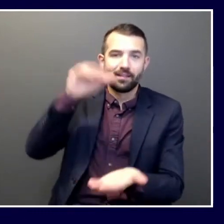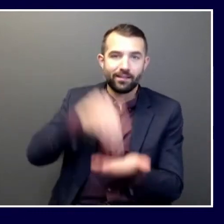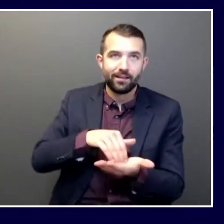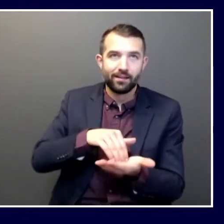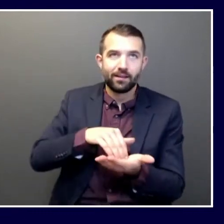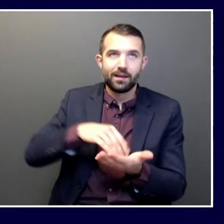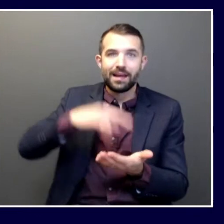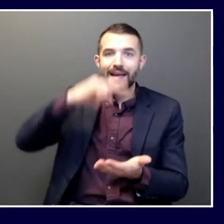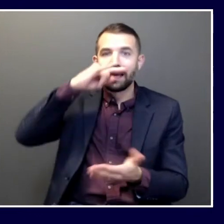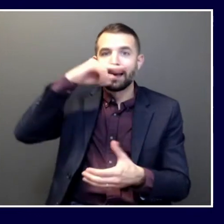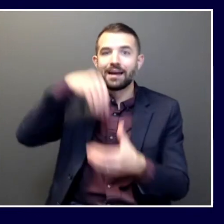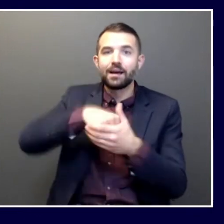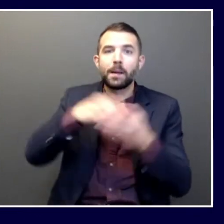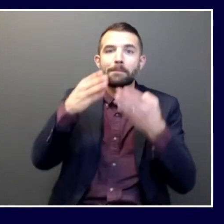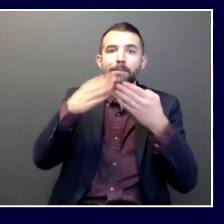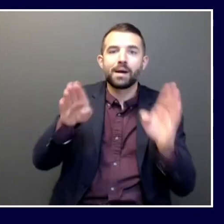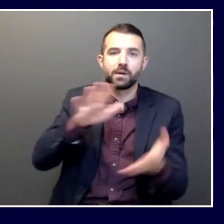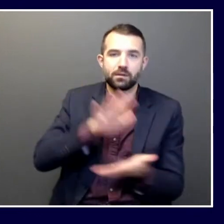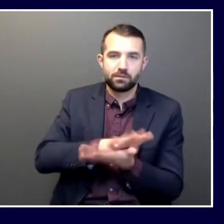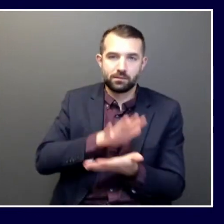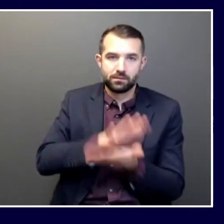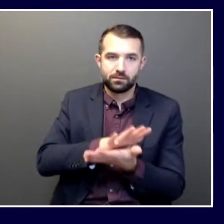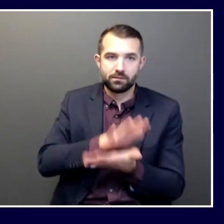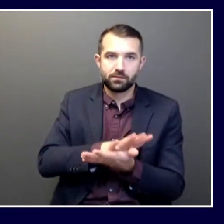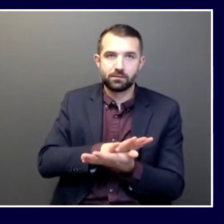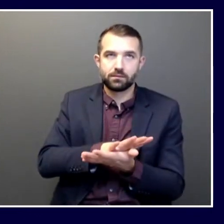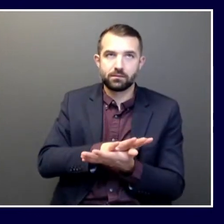public schools. Okay, got it. So,